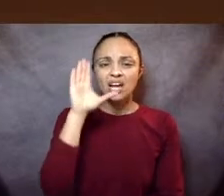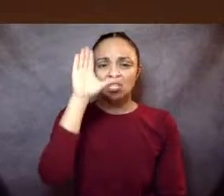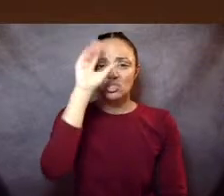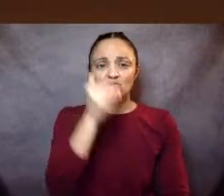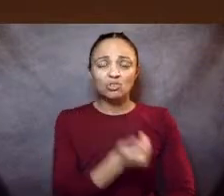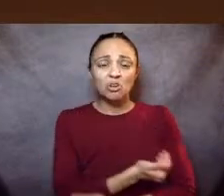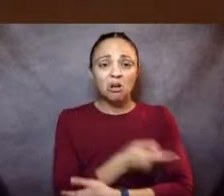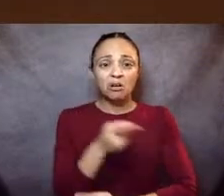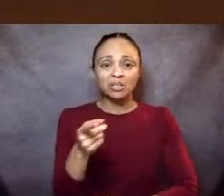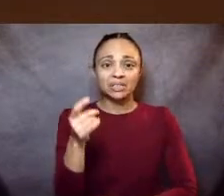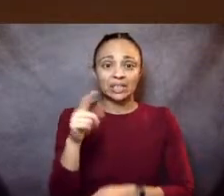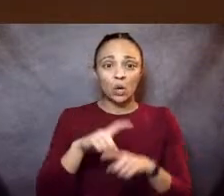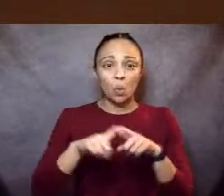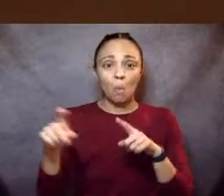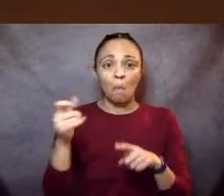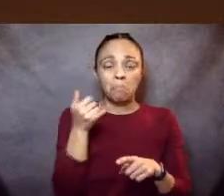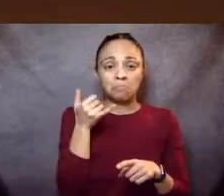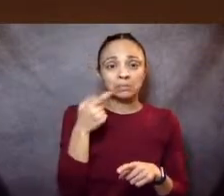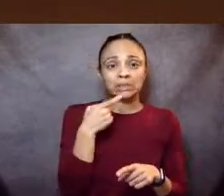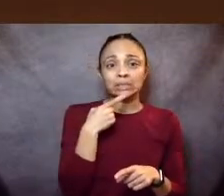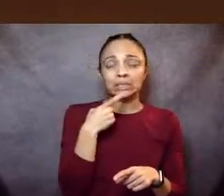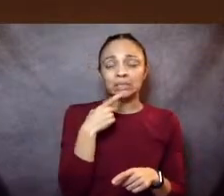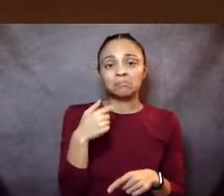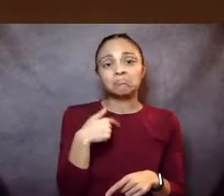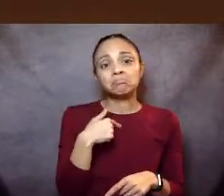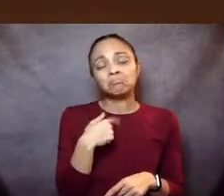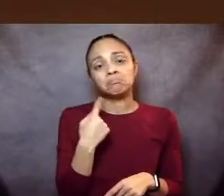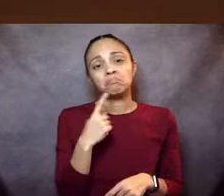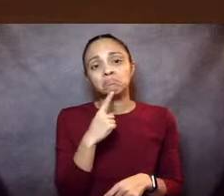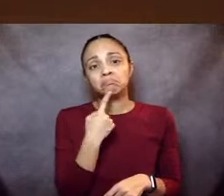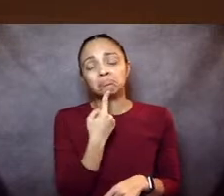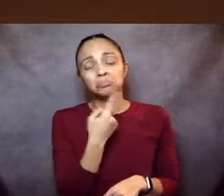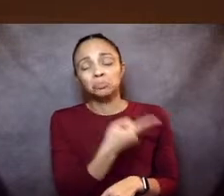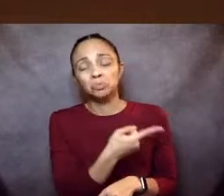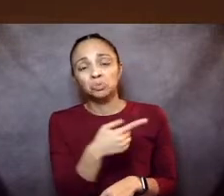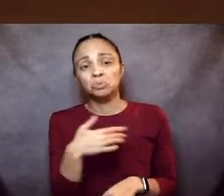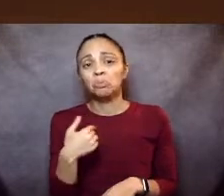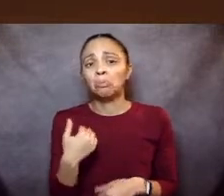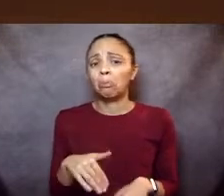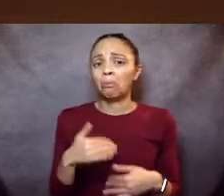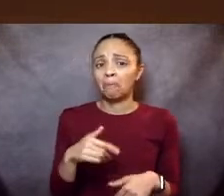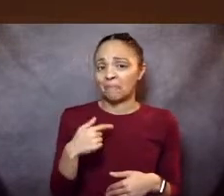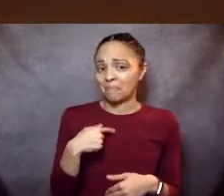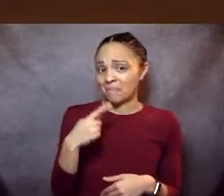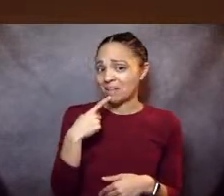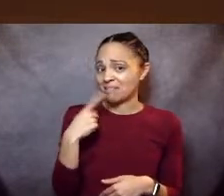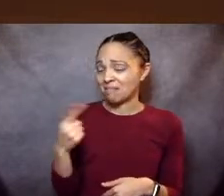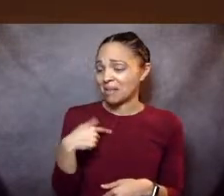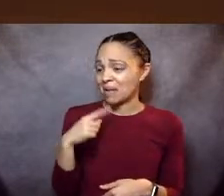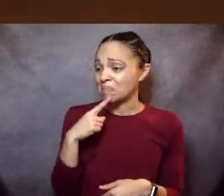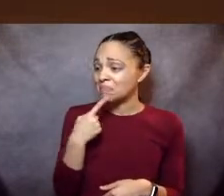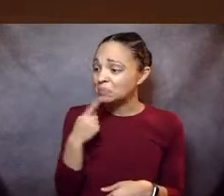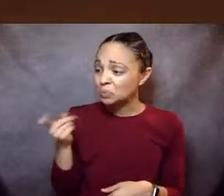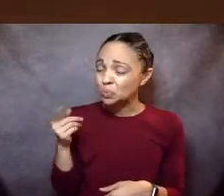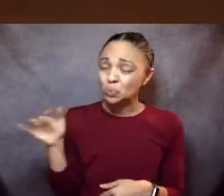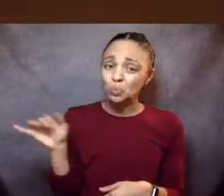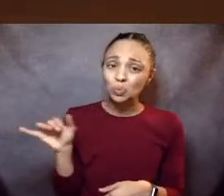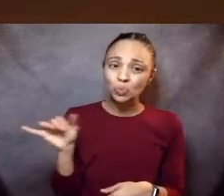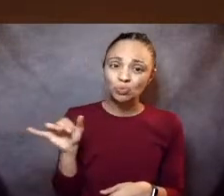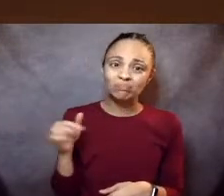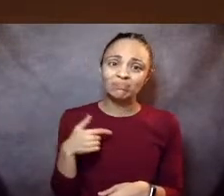too, Grandma. We miss each other terribly. We miss each other terribly because